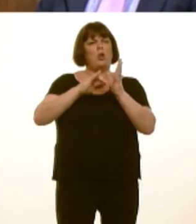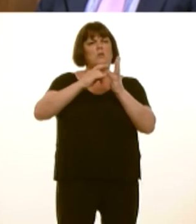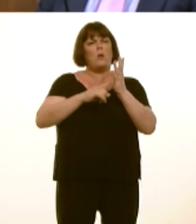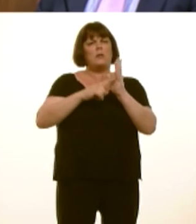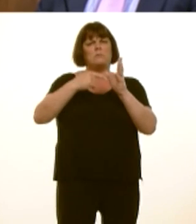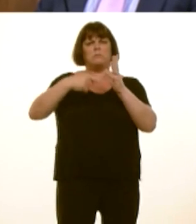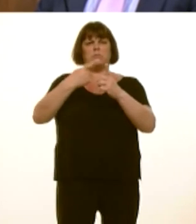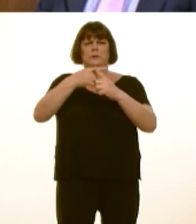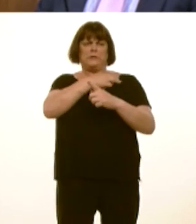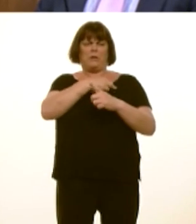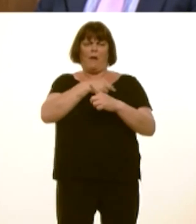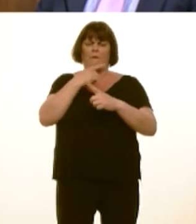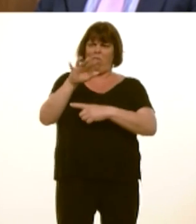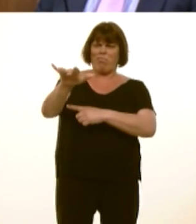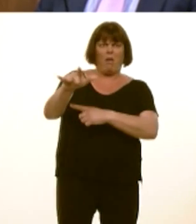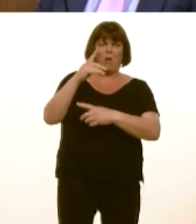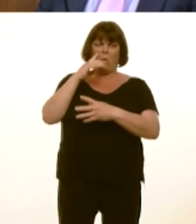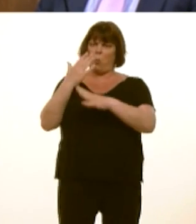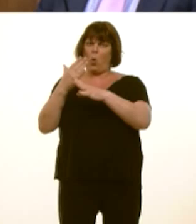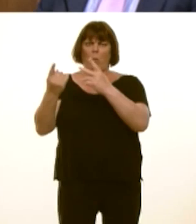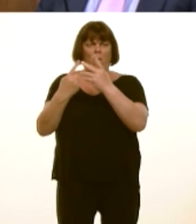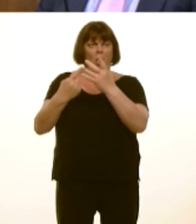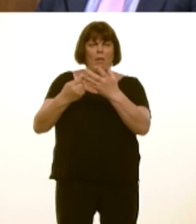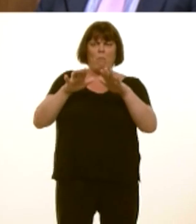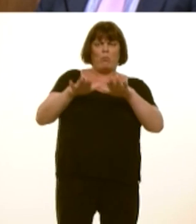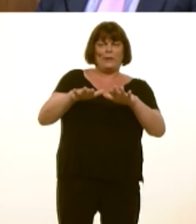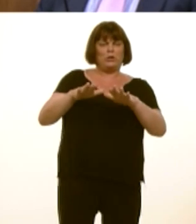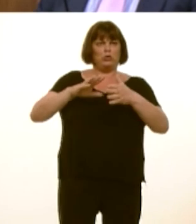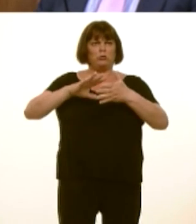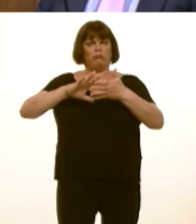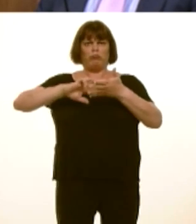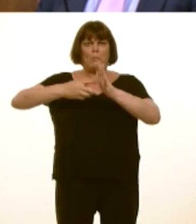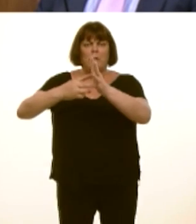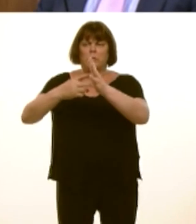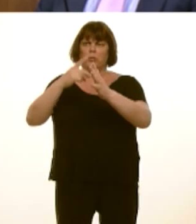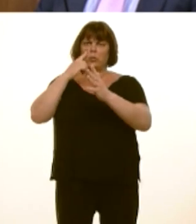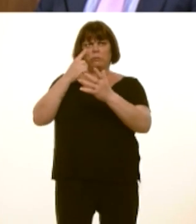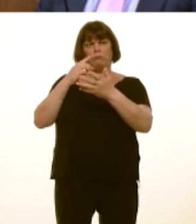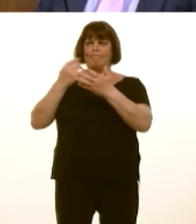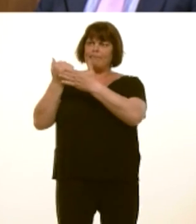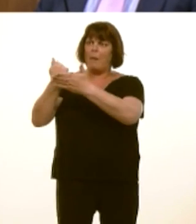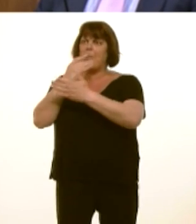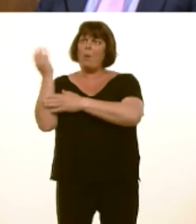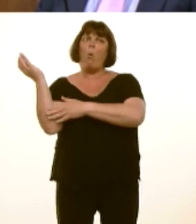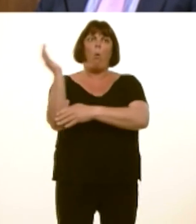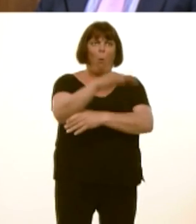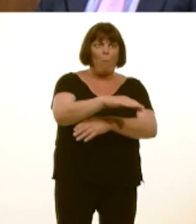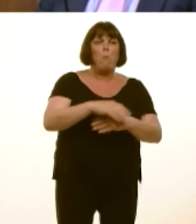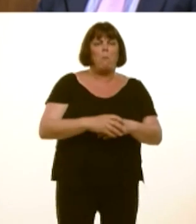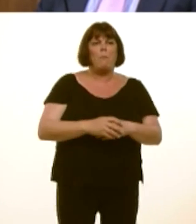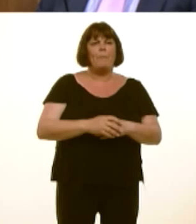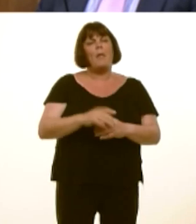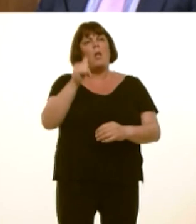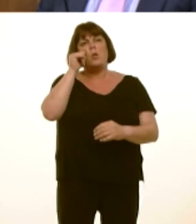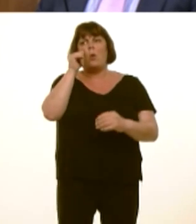time working closely with other UK departments and agencies to ensure that people can come home, and I know the Ministry of Defence has